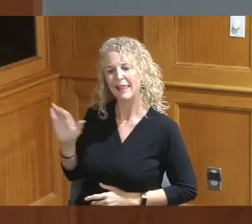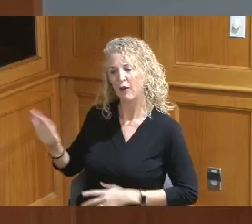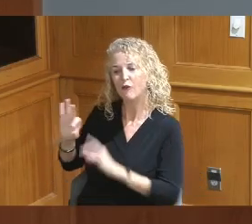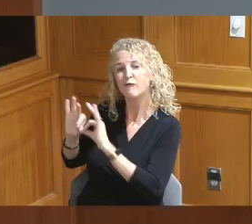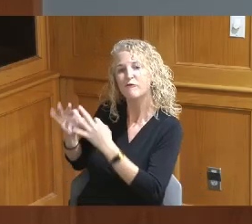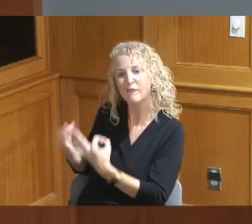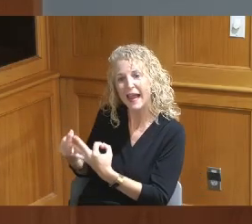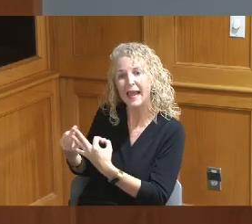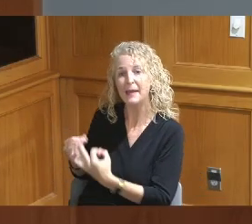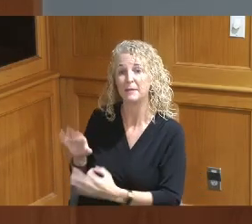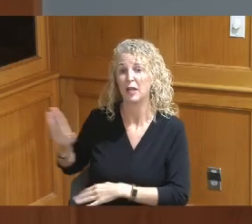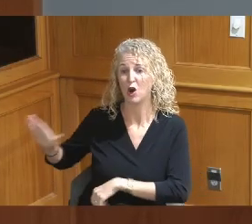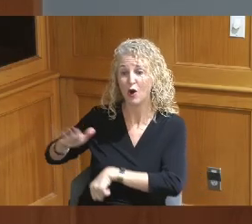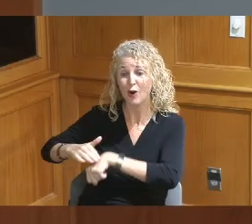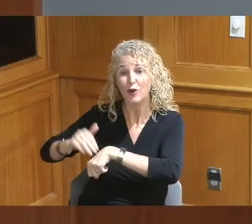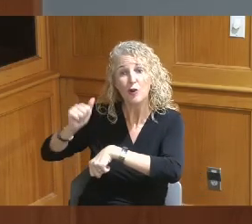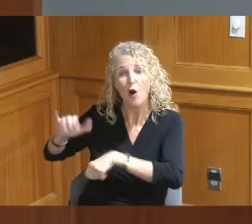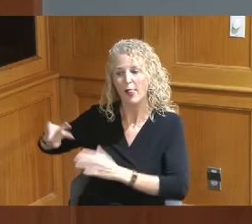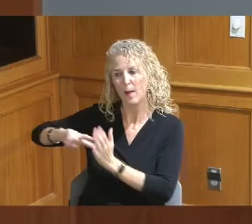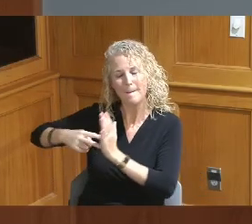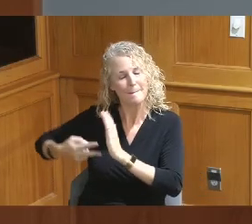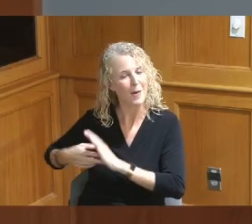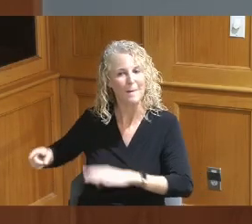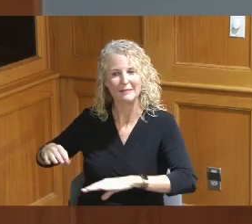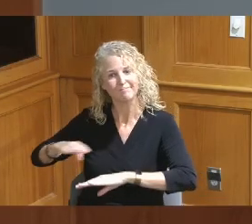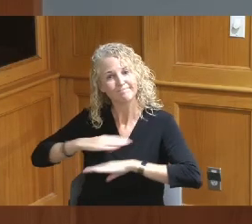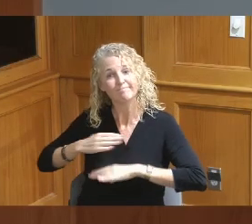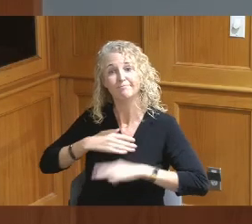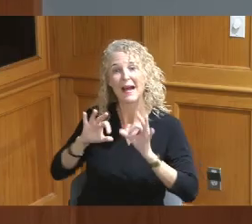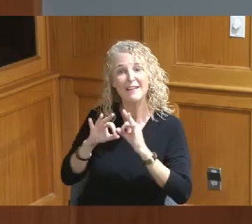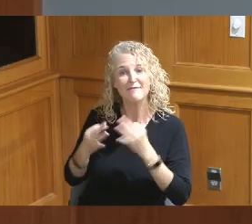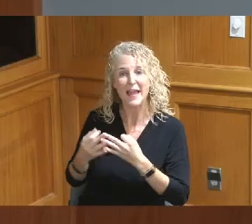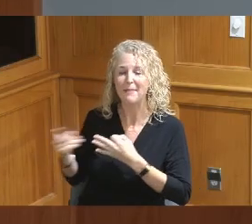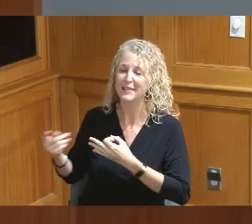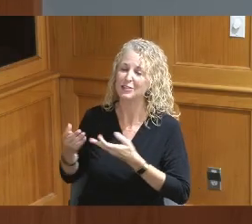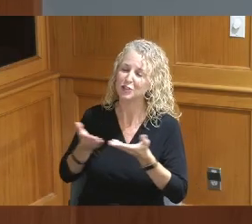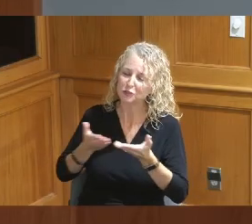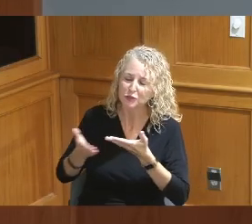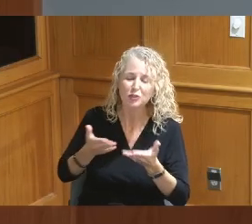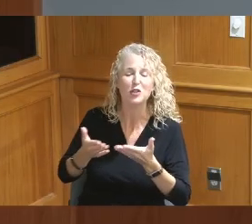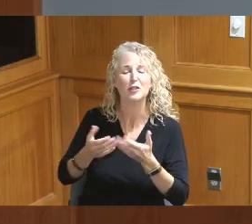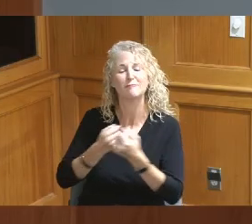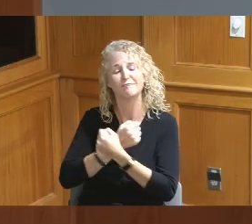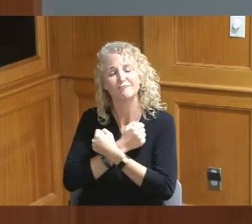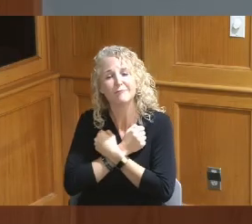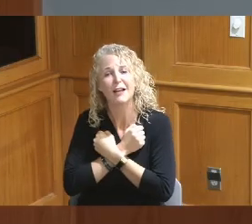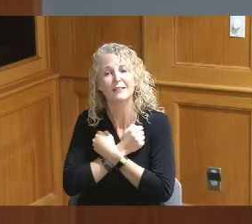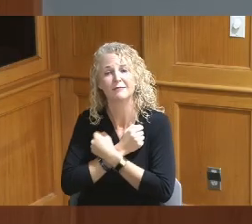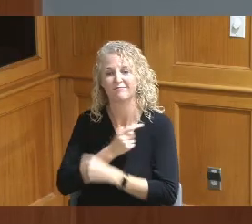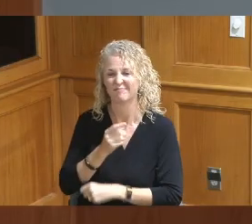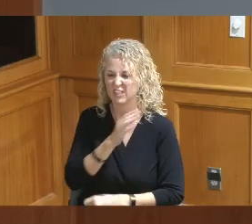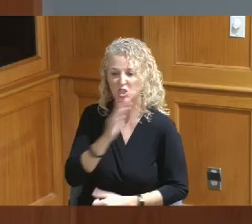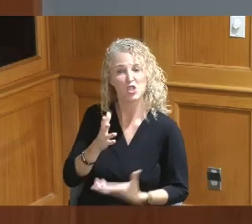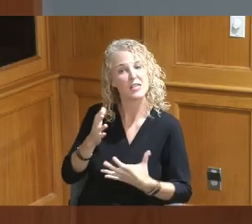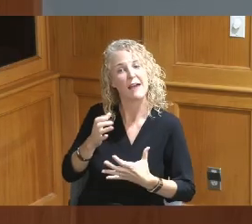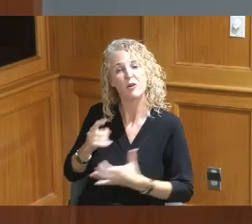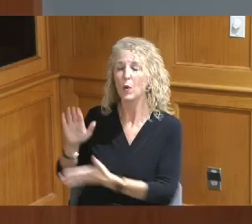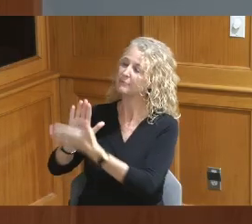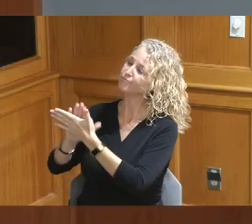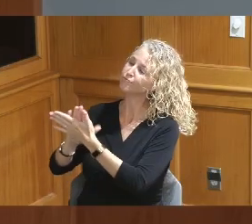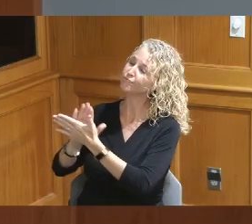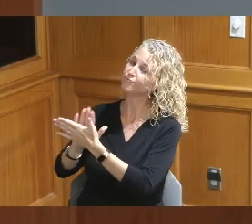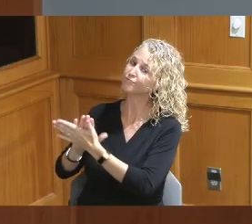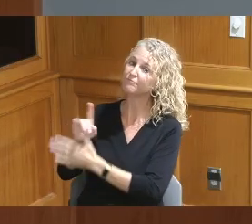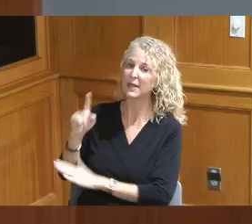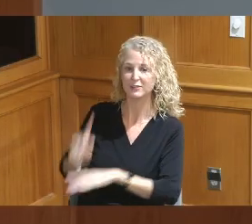Being a midwife is her calling. She serves my family with love, passion, and care. She never asks for credit she deserves,